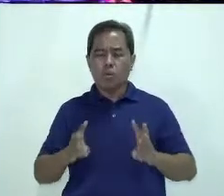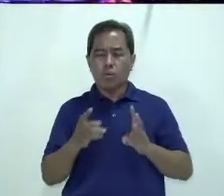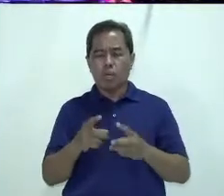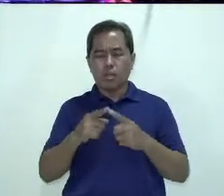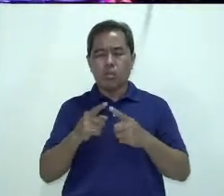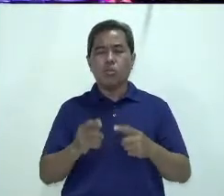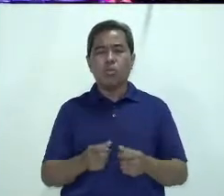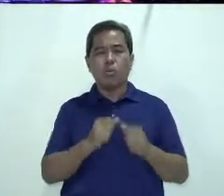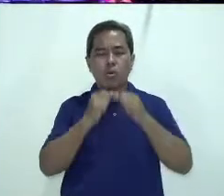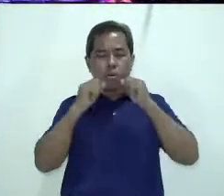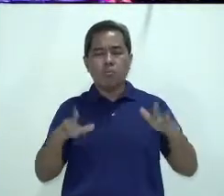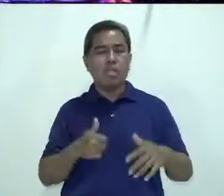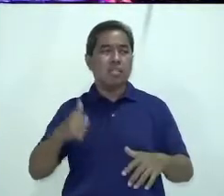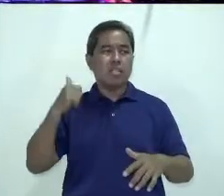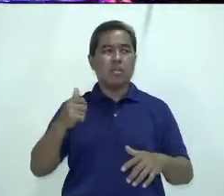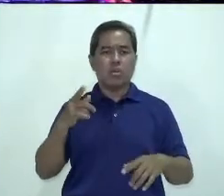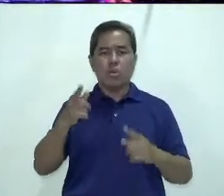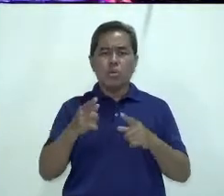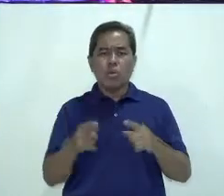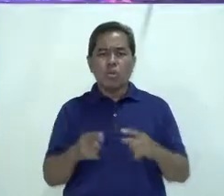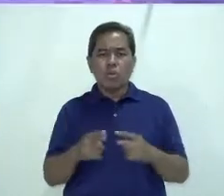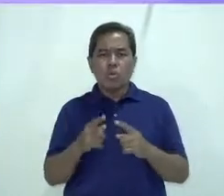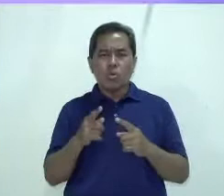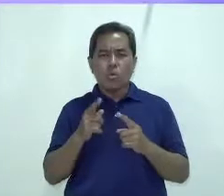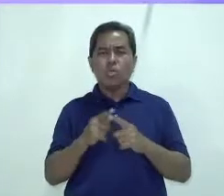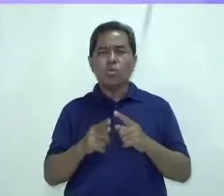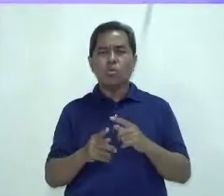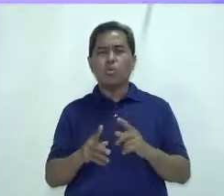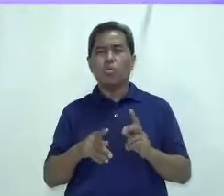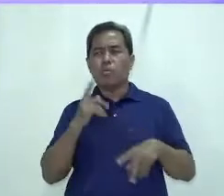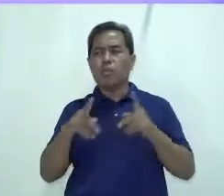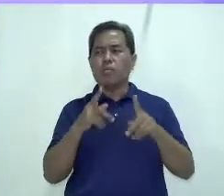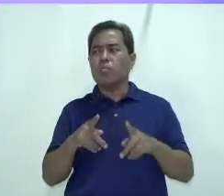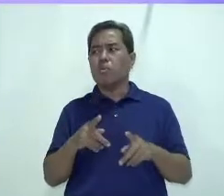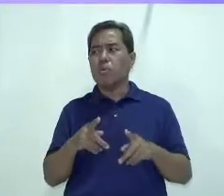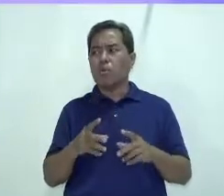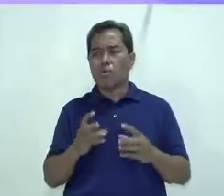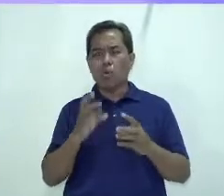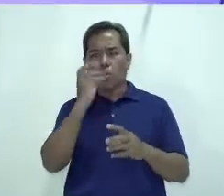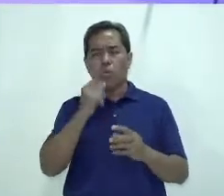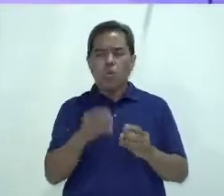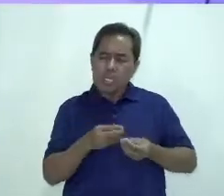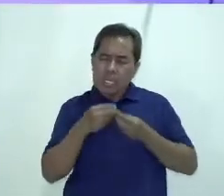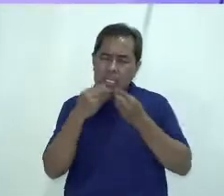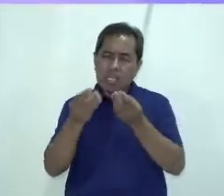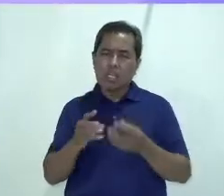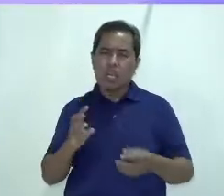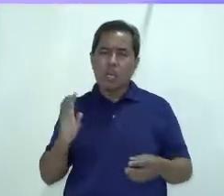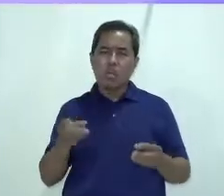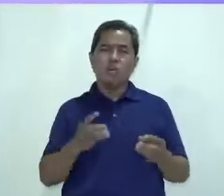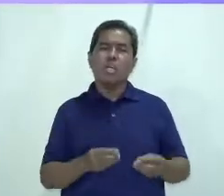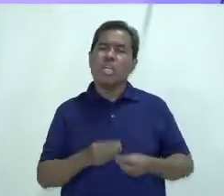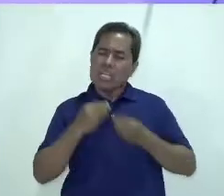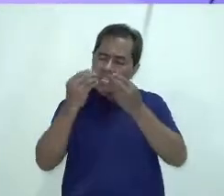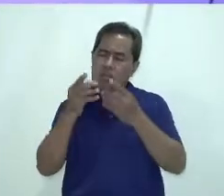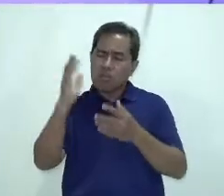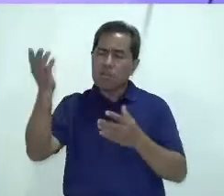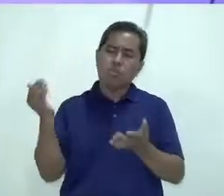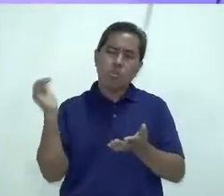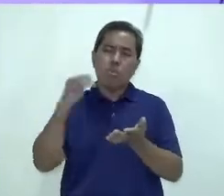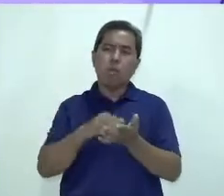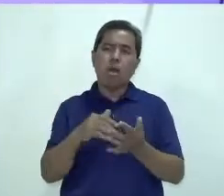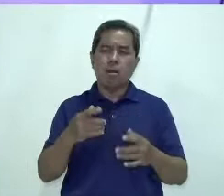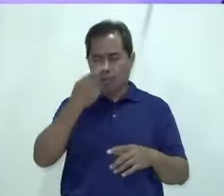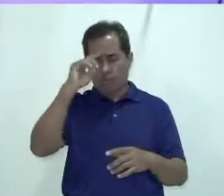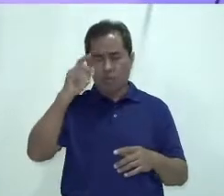will. To all those people who are giving their tithes and offering, Lord, we thank you for these blessings, Lord God. We give it back to you, Lord, for